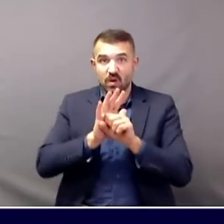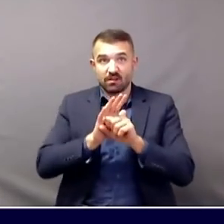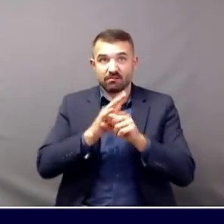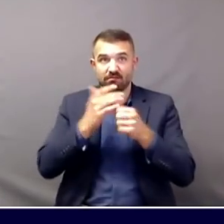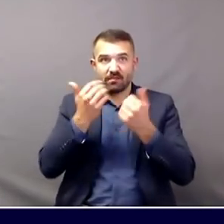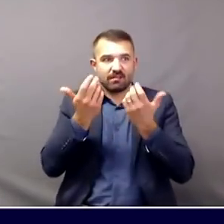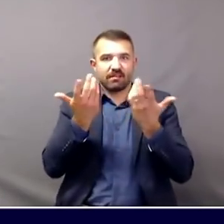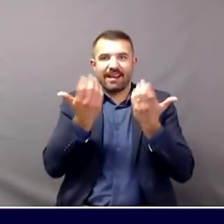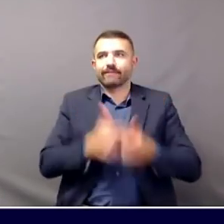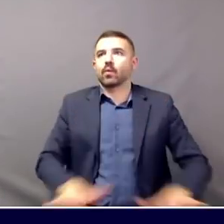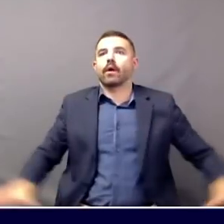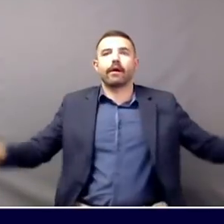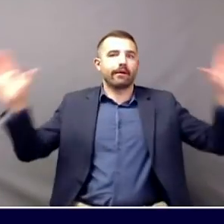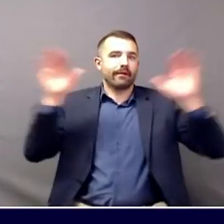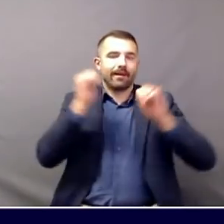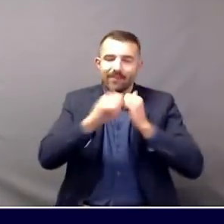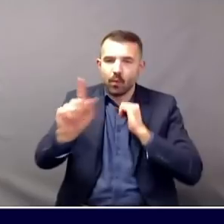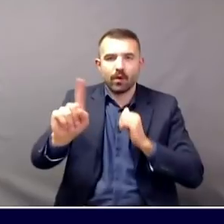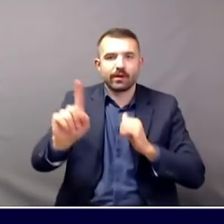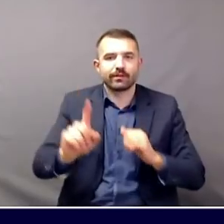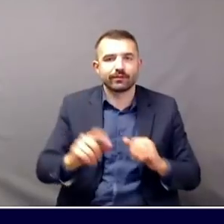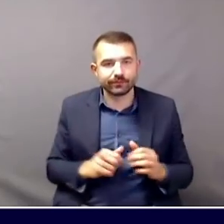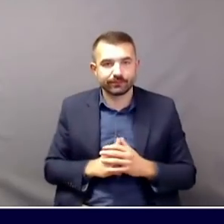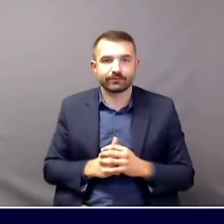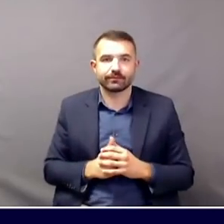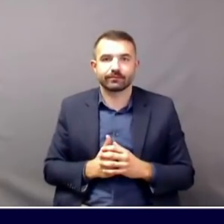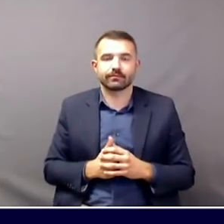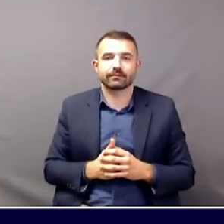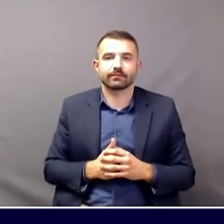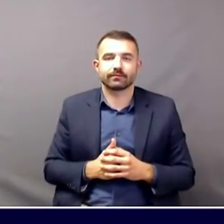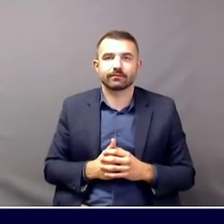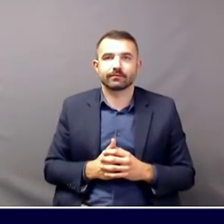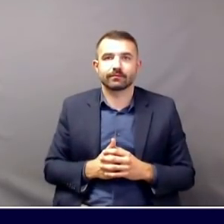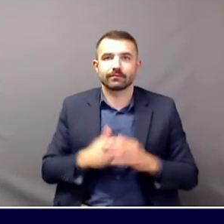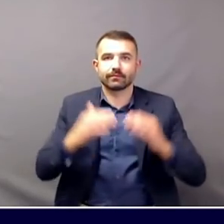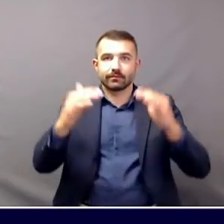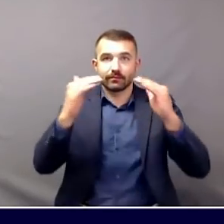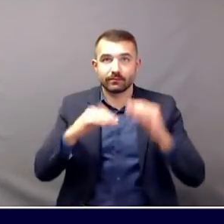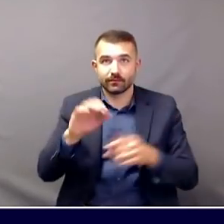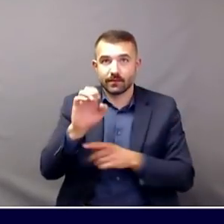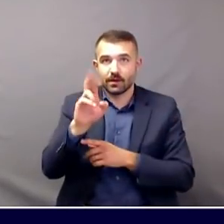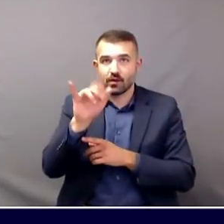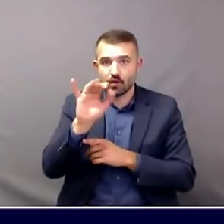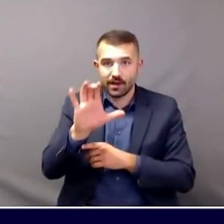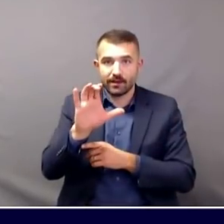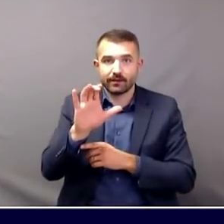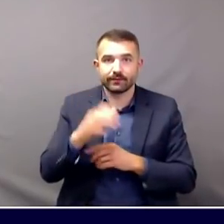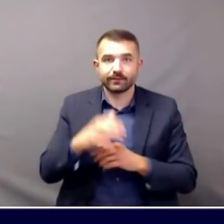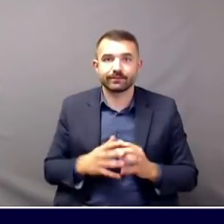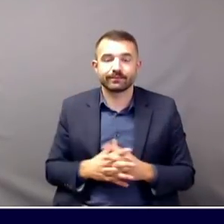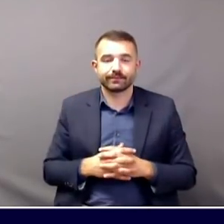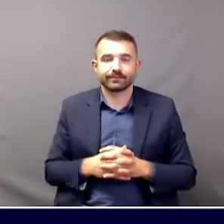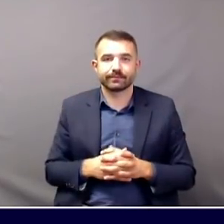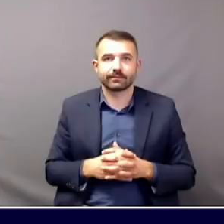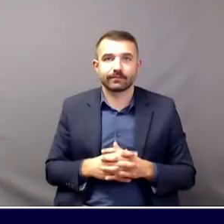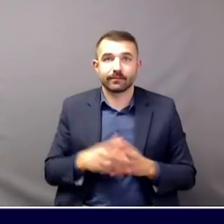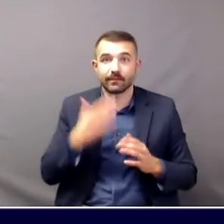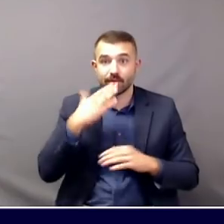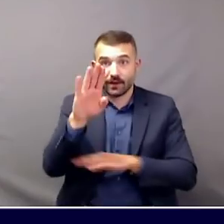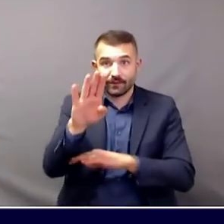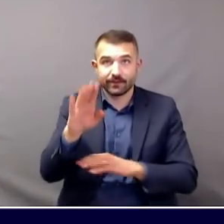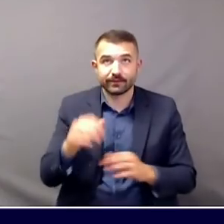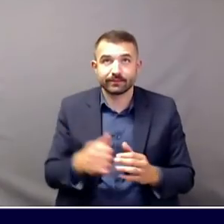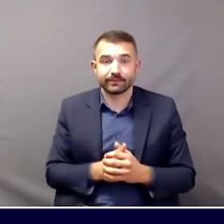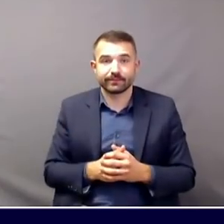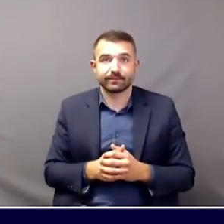you. I'm going to turn over to Eric Russell next. Good afternoon. Thank you both. I realize that my